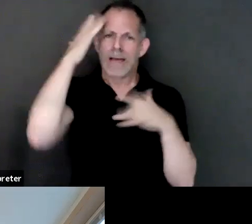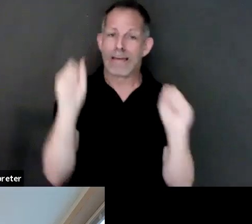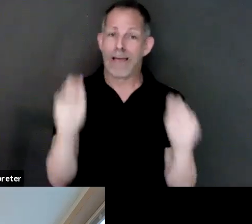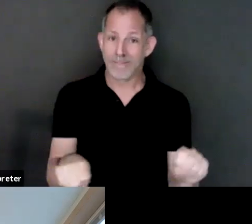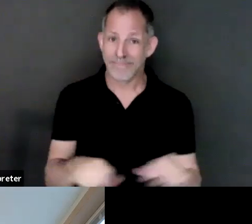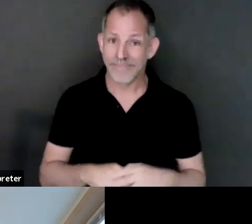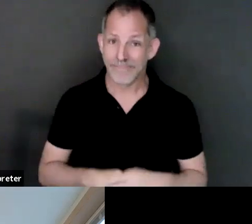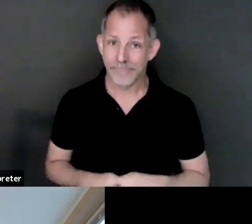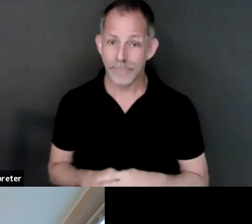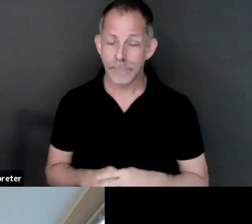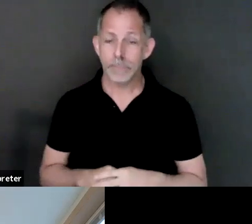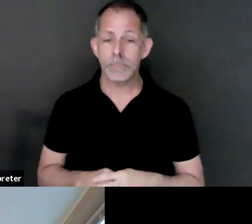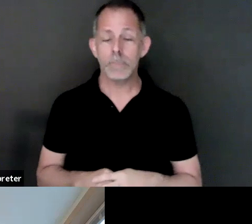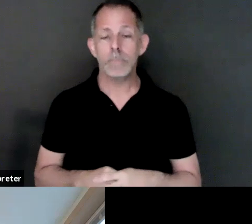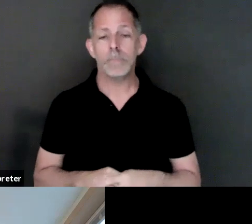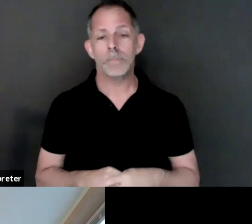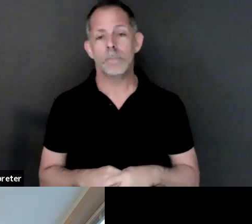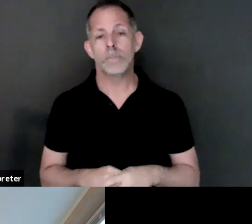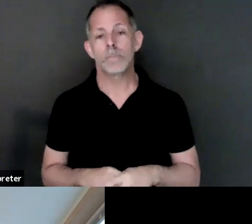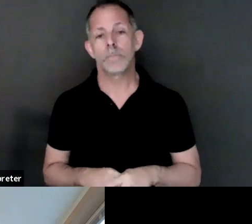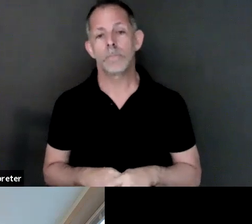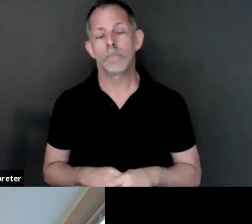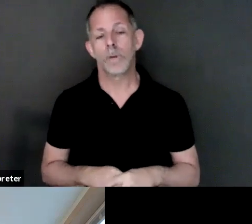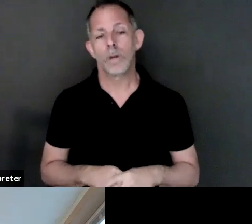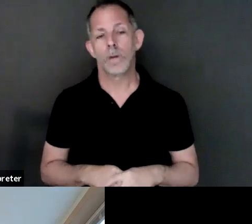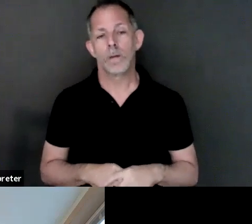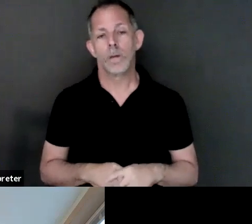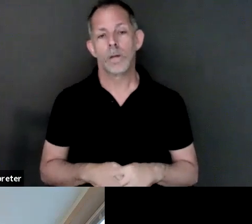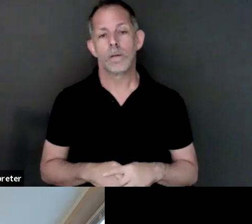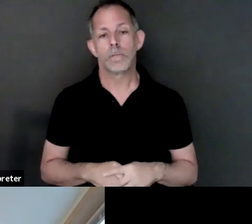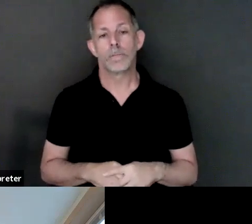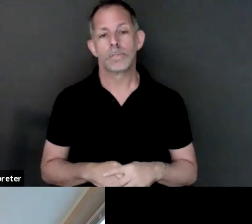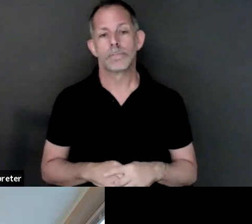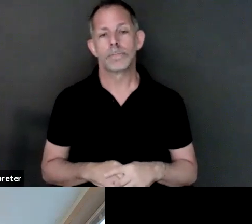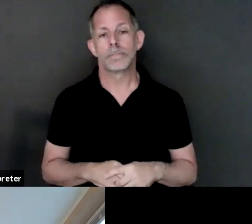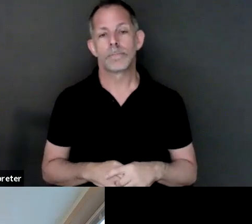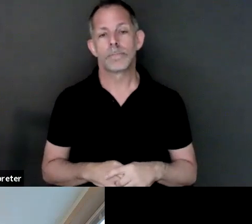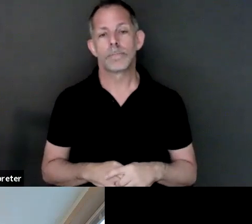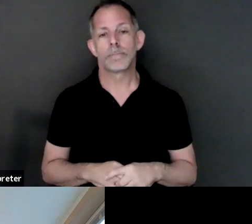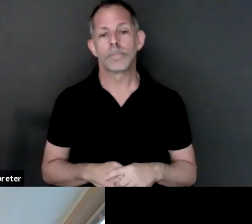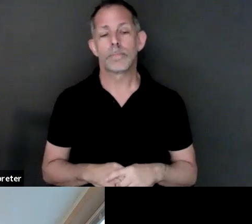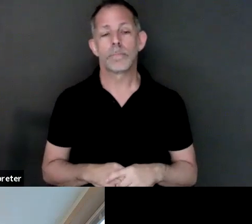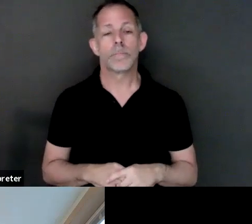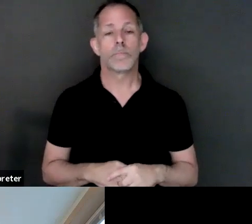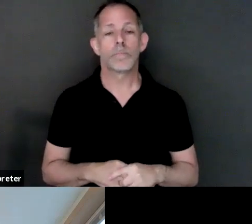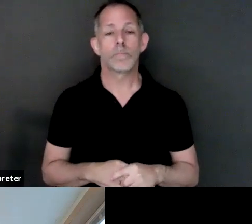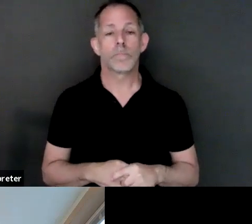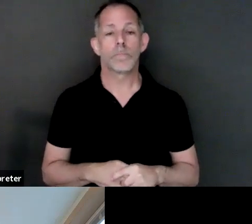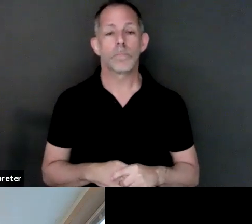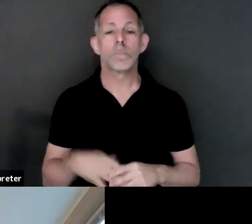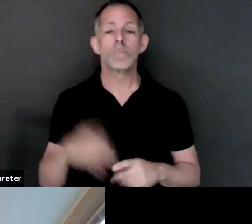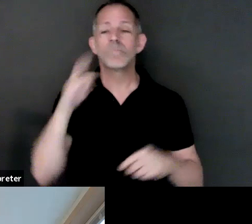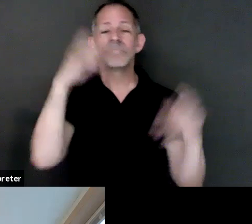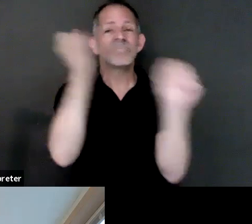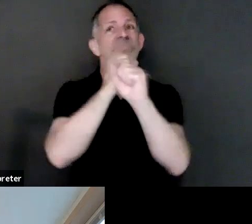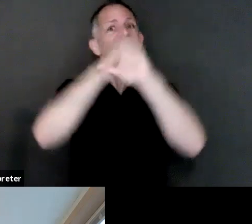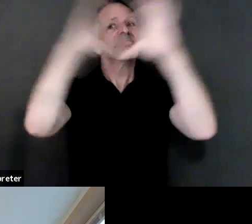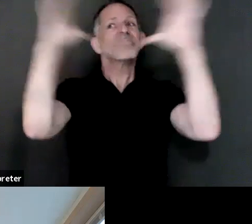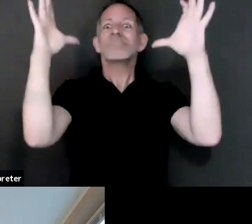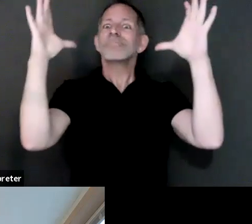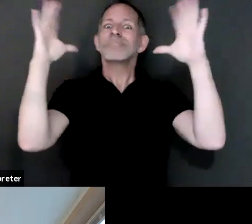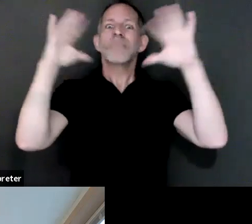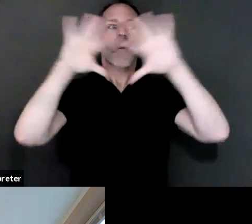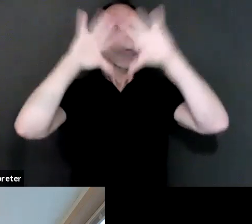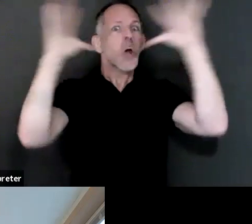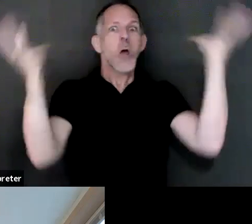would be among vaccinated individuals. But this Delta strain and or time since